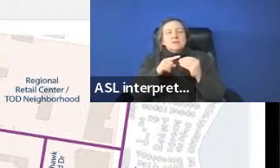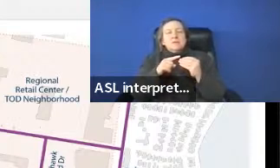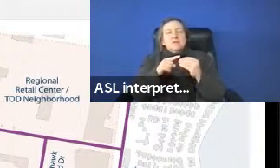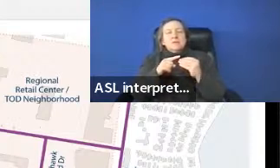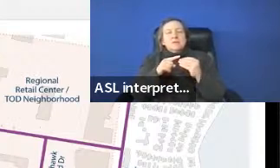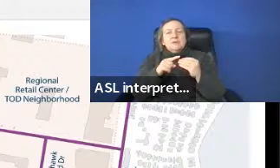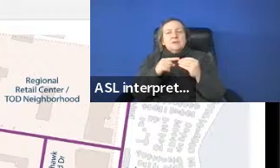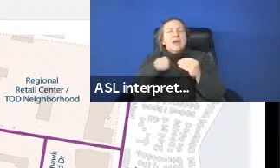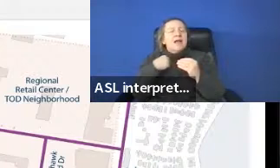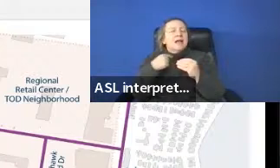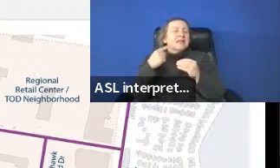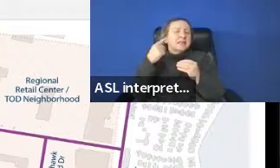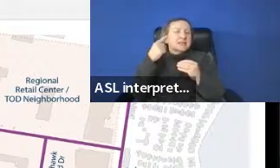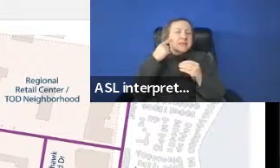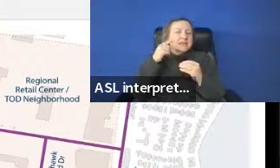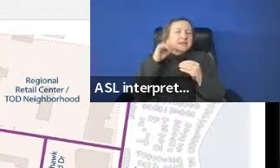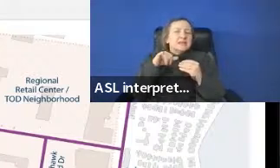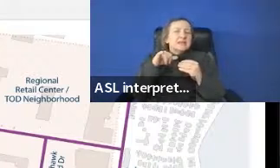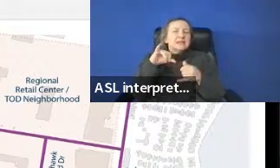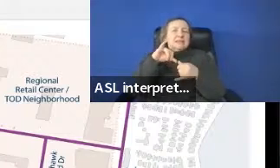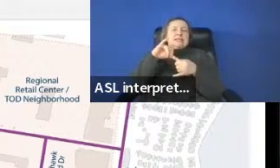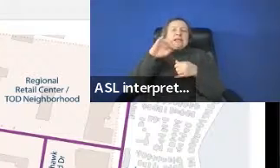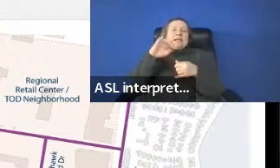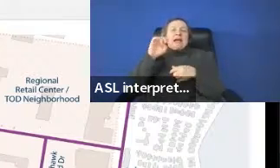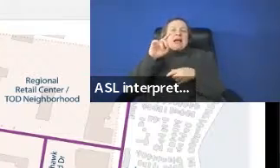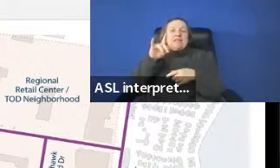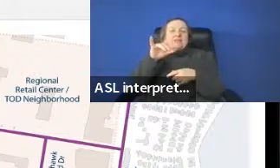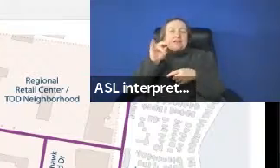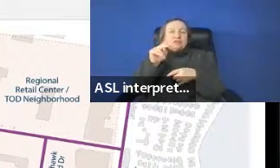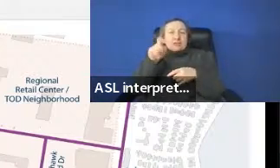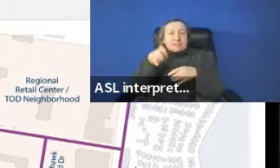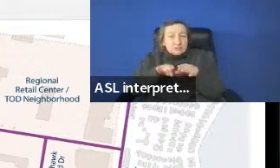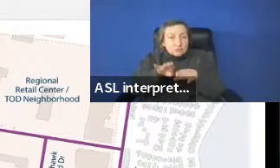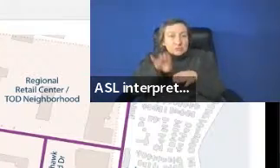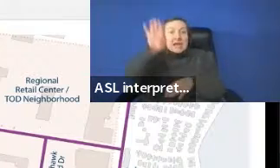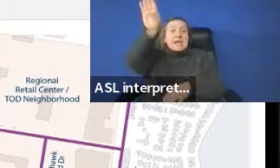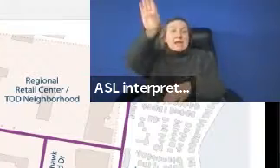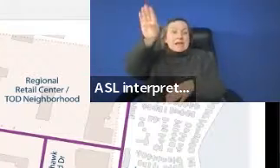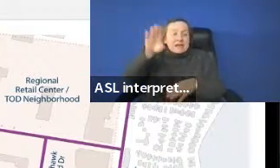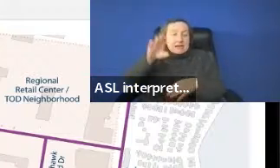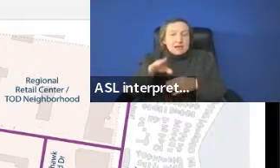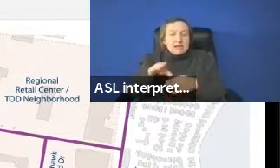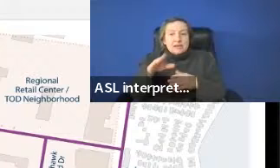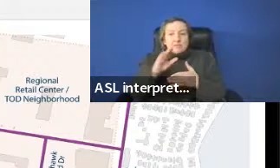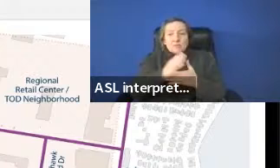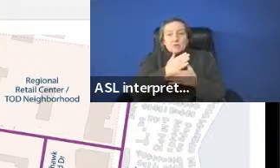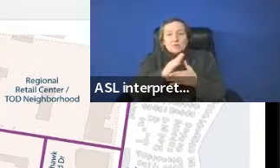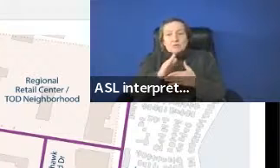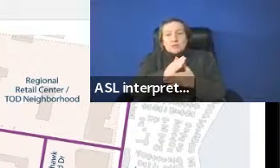I think it's the elevation that needs to be gained between